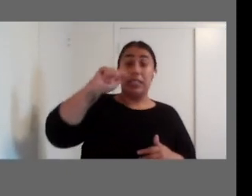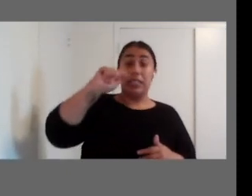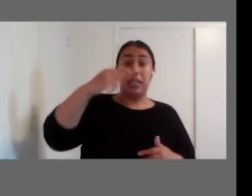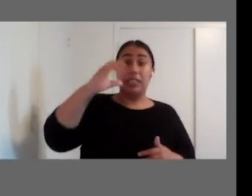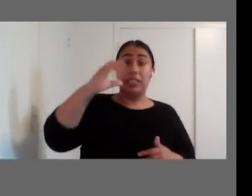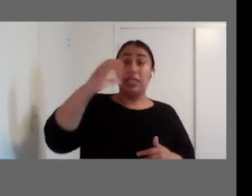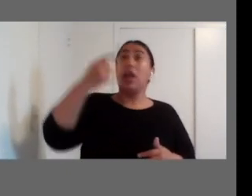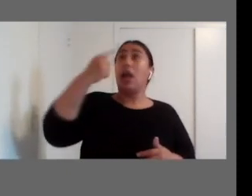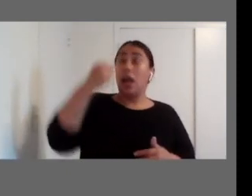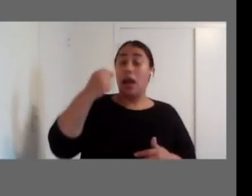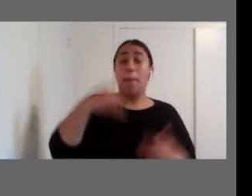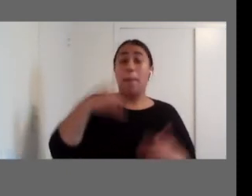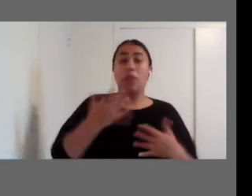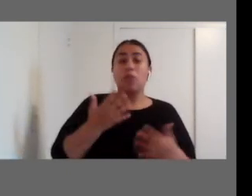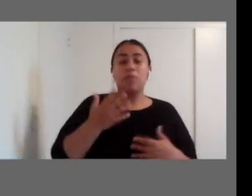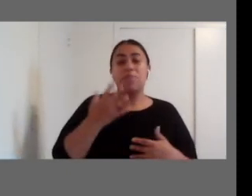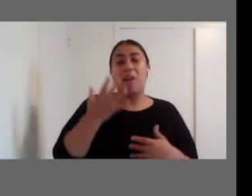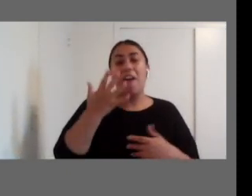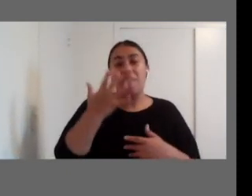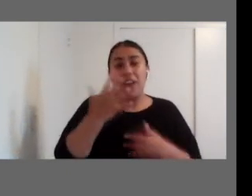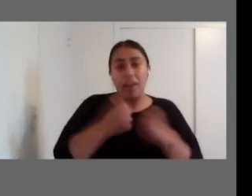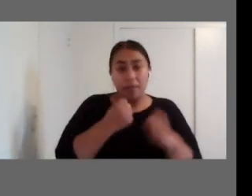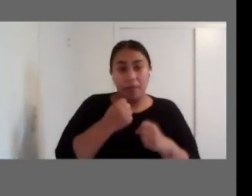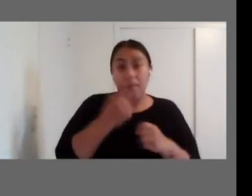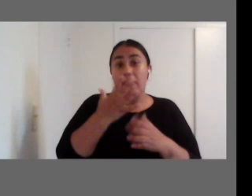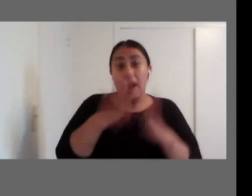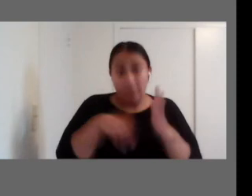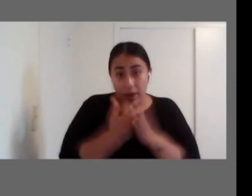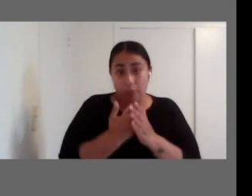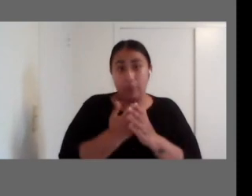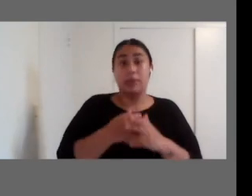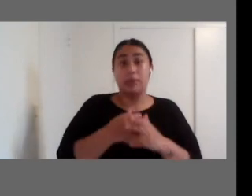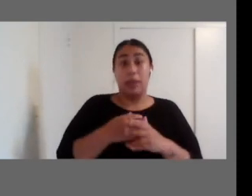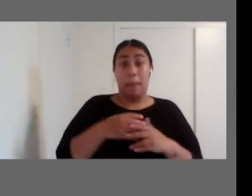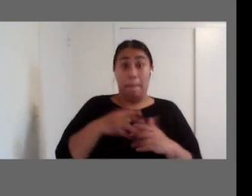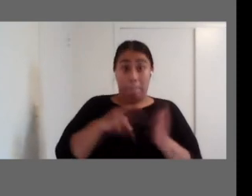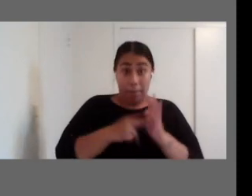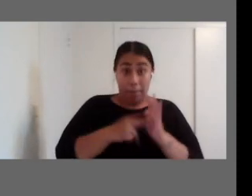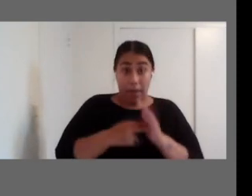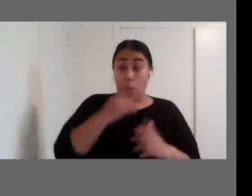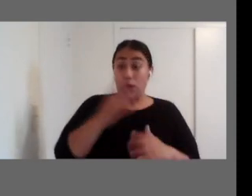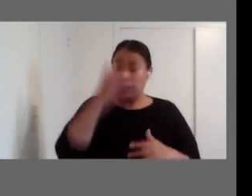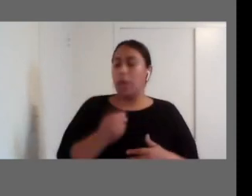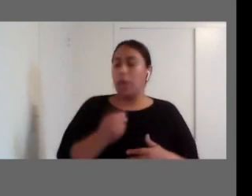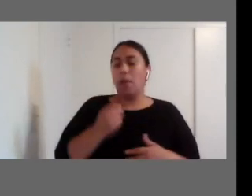journey, it can't be stated enough during this video. Sometimes CBD is enough to help patients